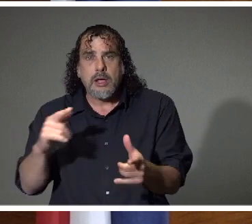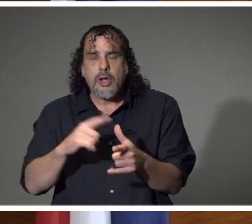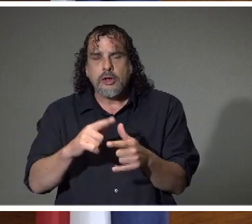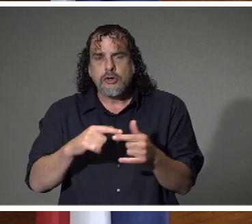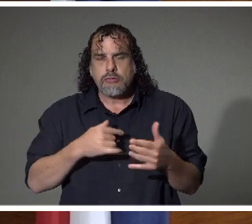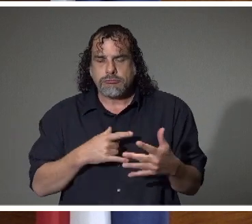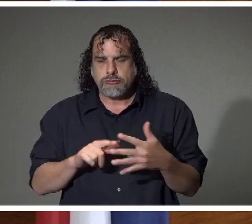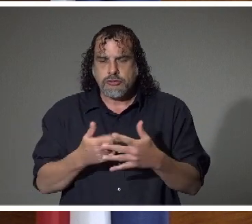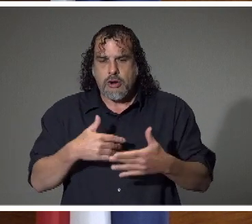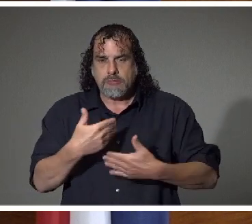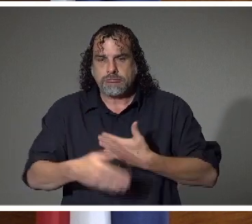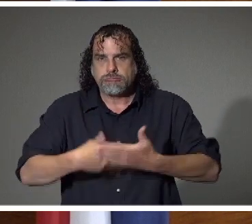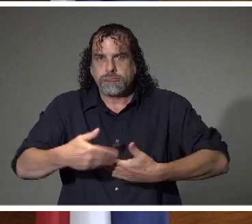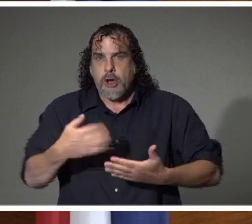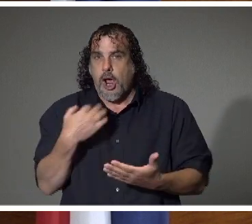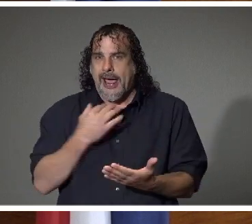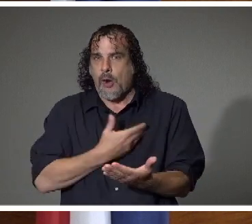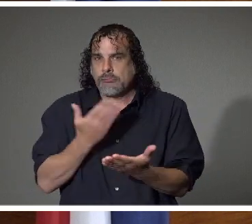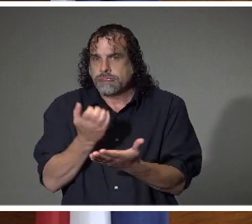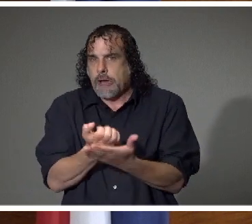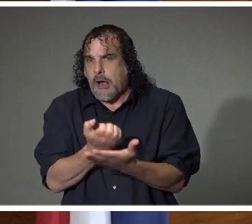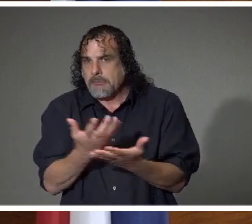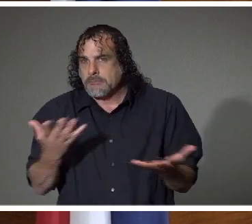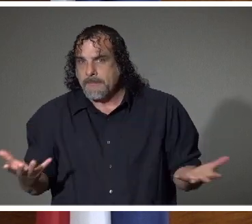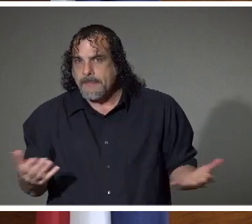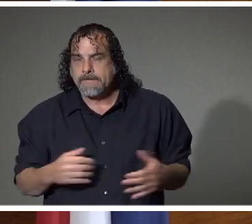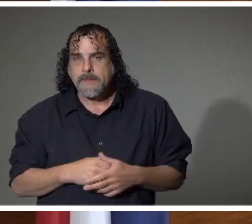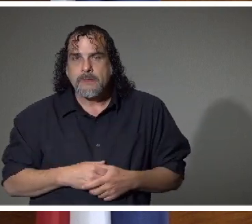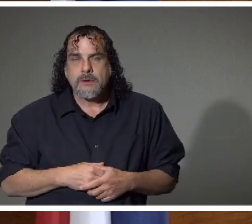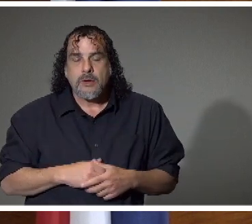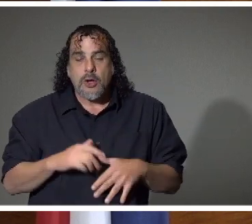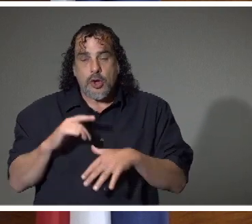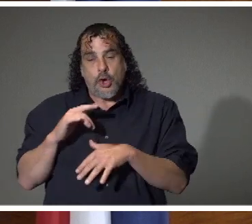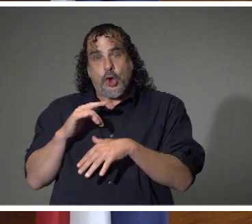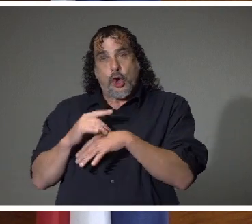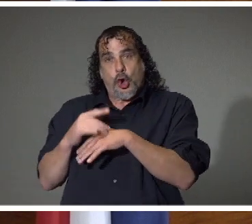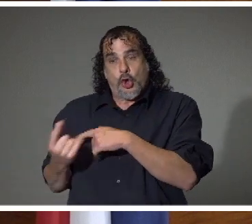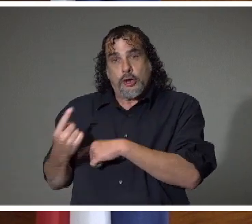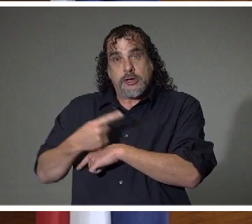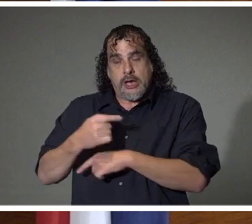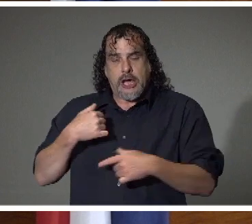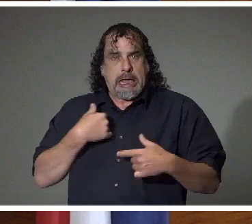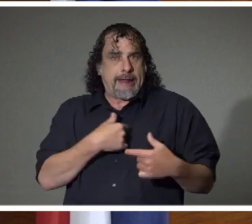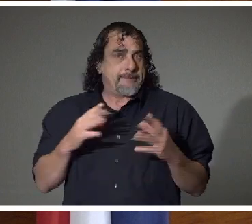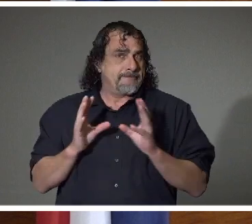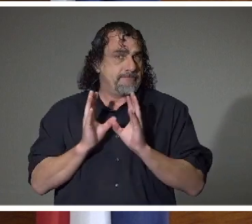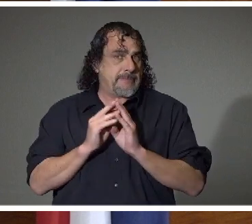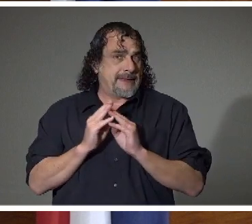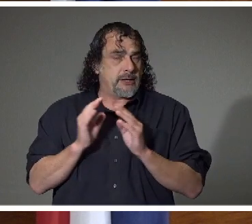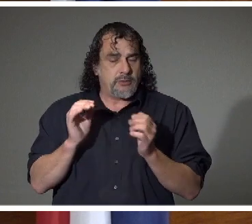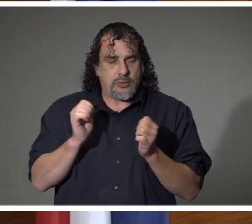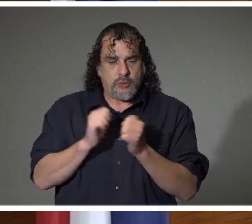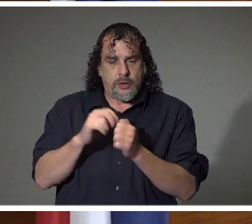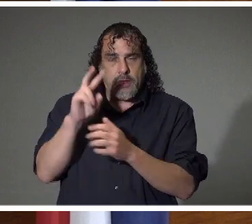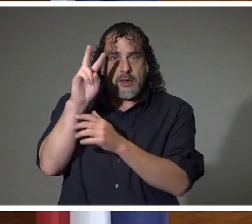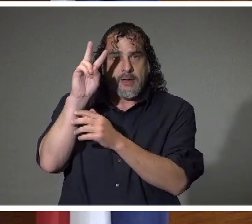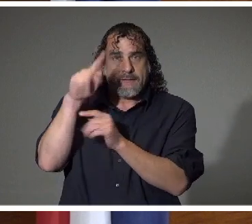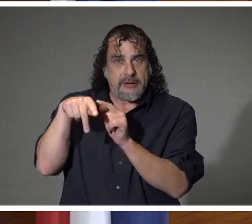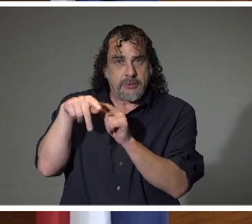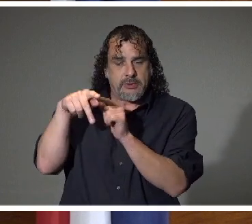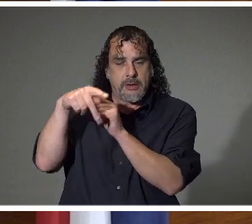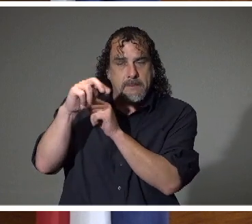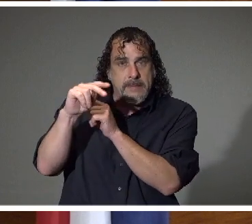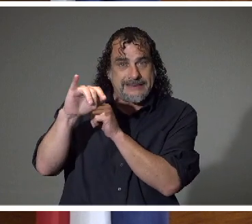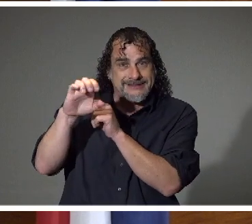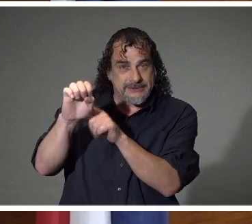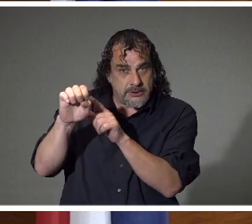economy moving again. Earlier today, we had a meeting with Vice President Pence,